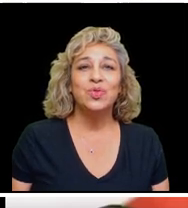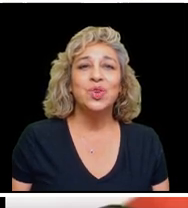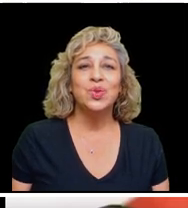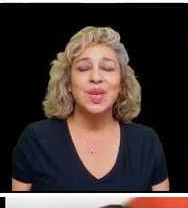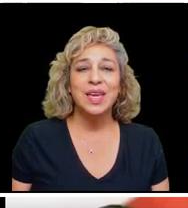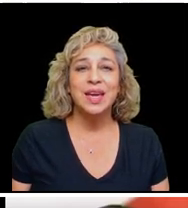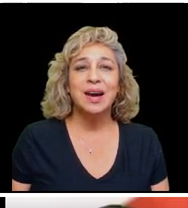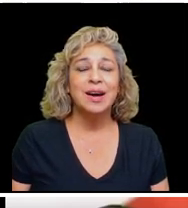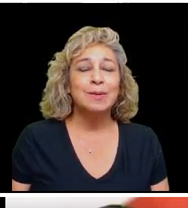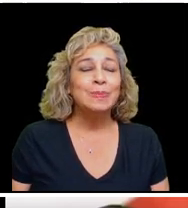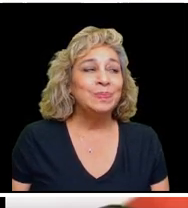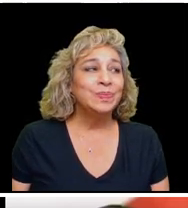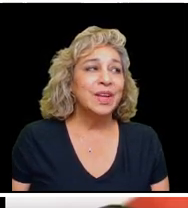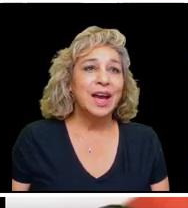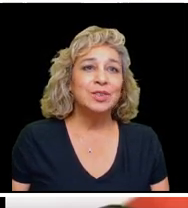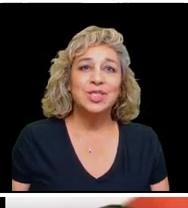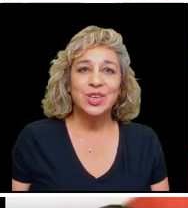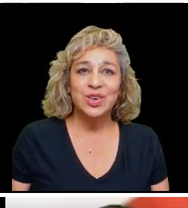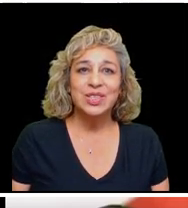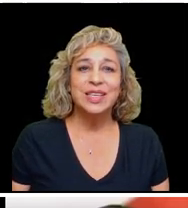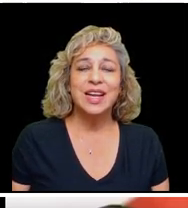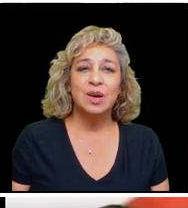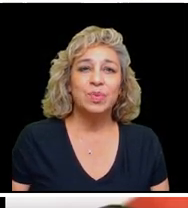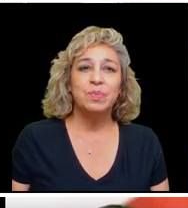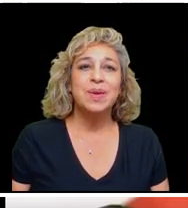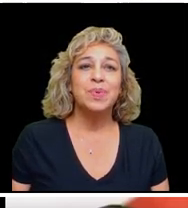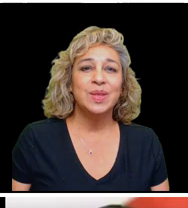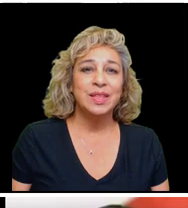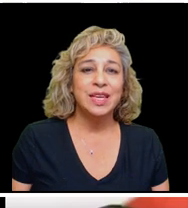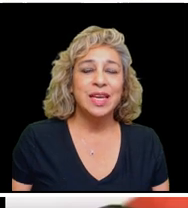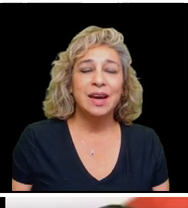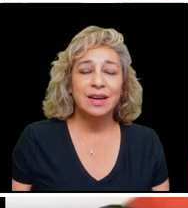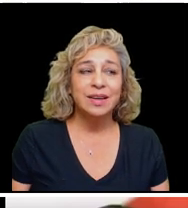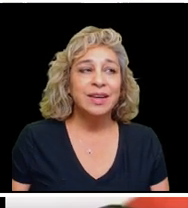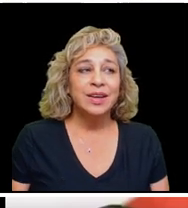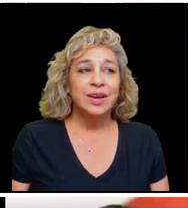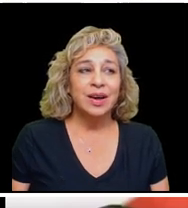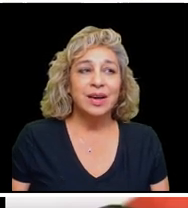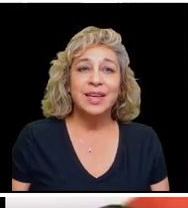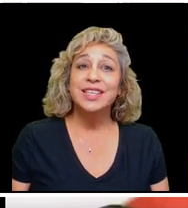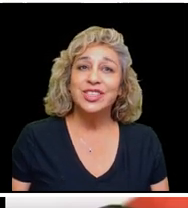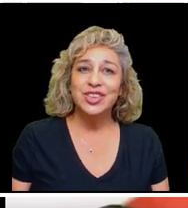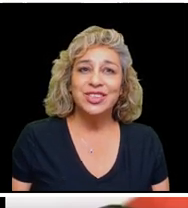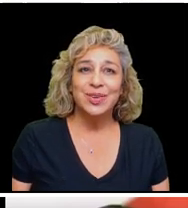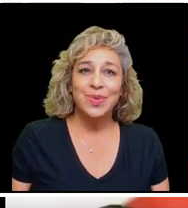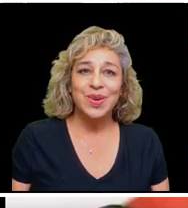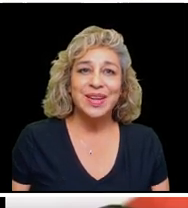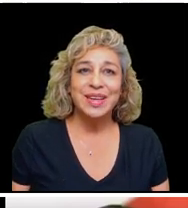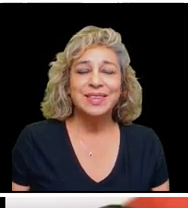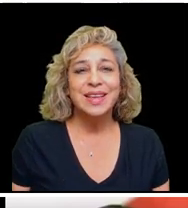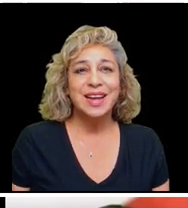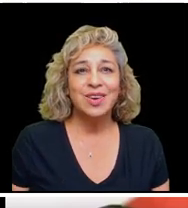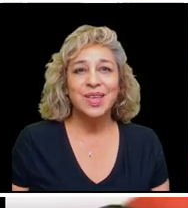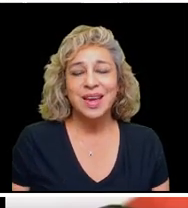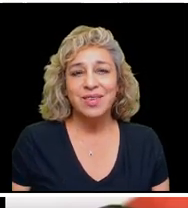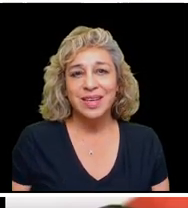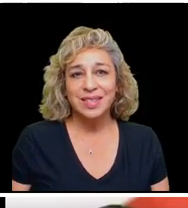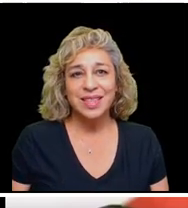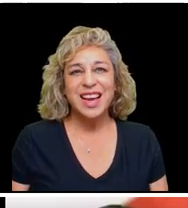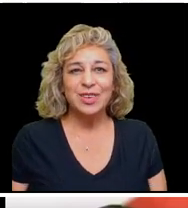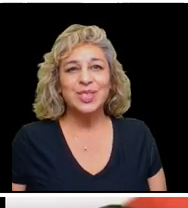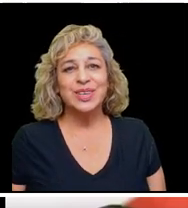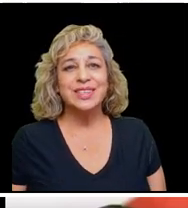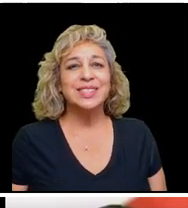move to the outskirts and help the people in the indigenous communities and all the